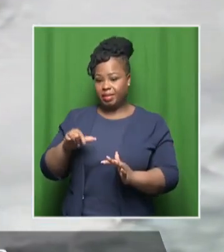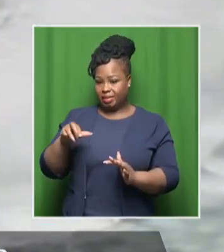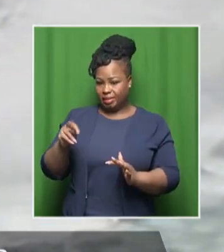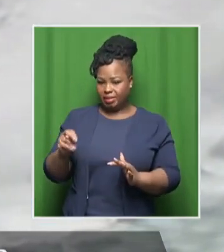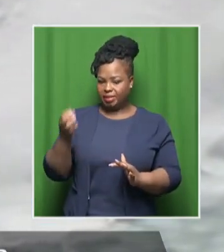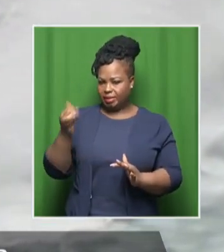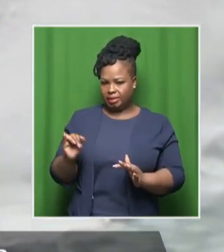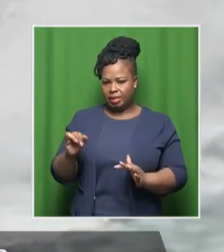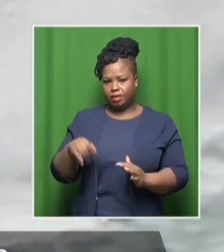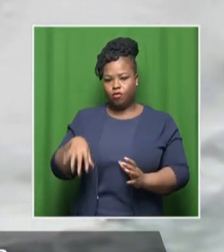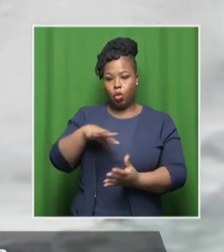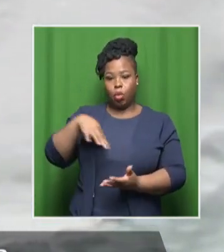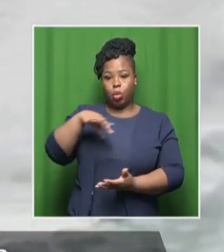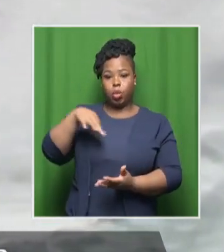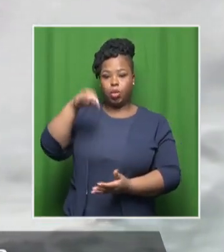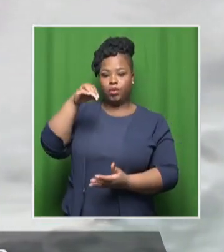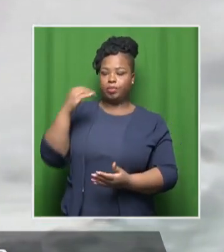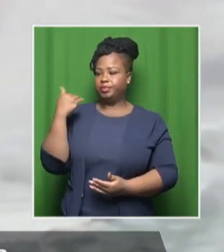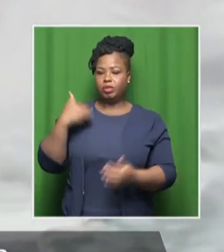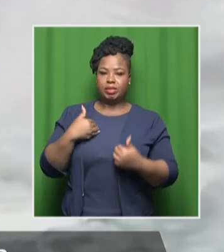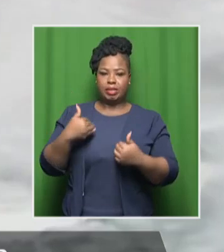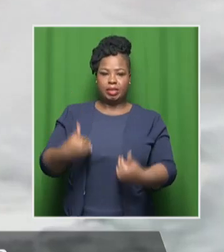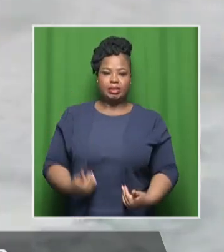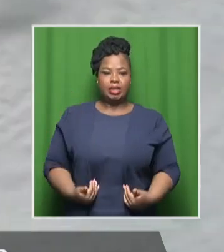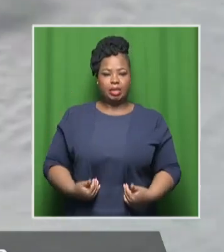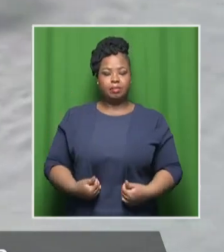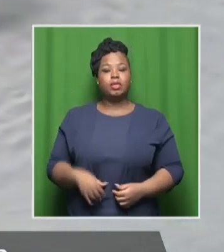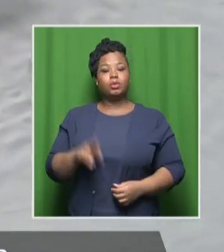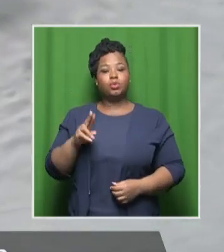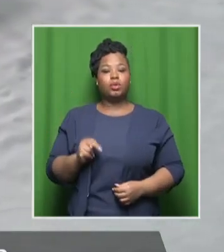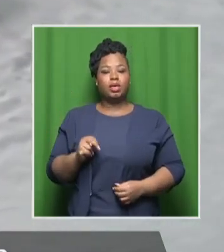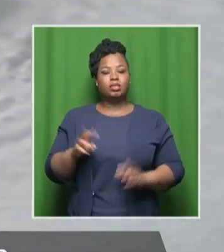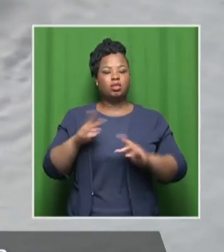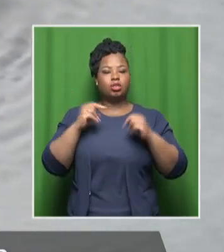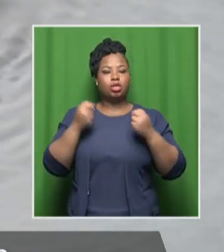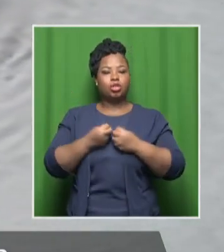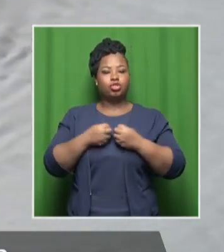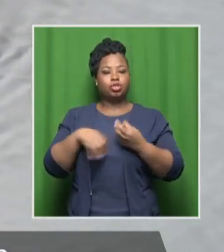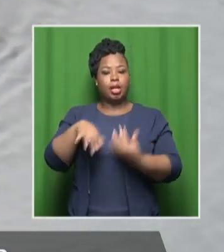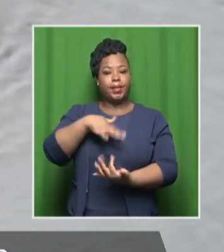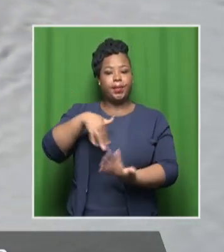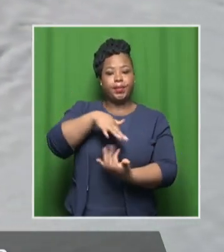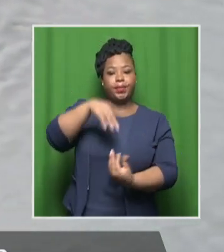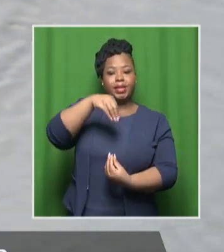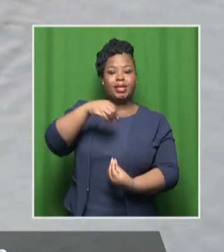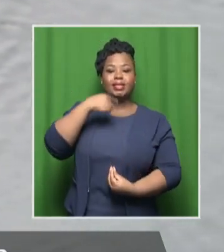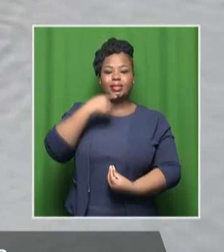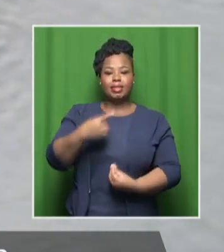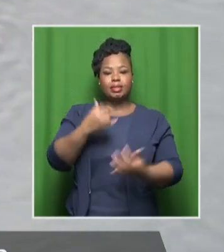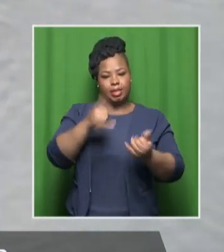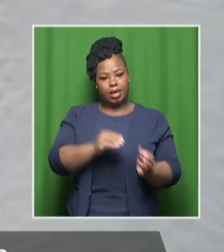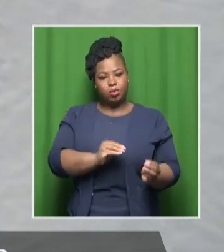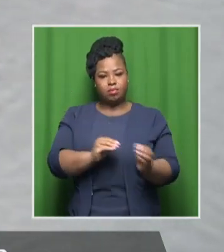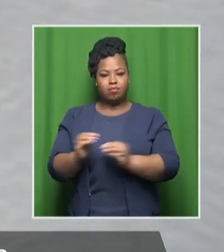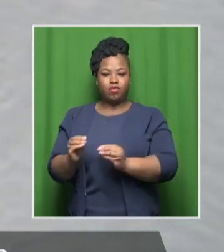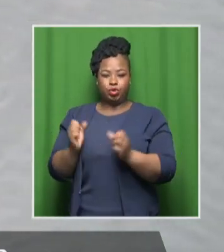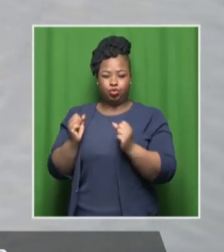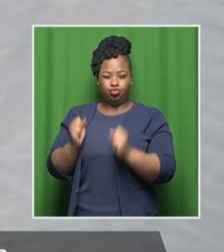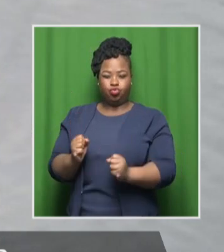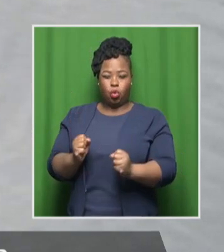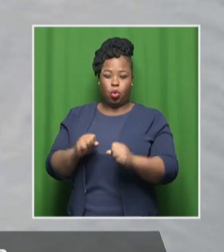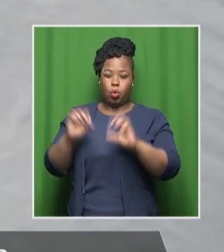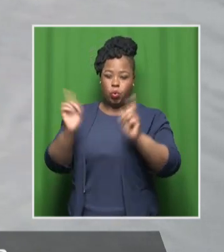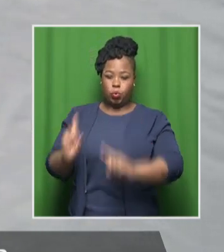classed a tropical storm on Sunday, the U.S. National Hurricane Center says it explosively morphed into the strongest level storm